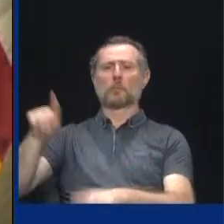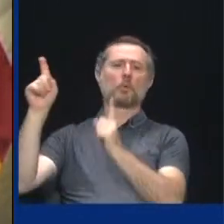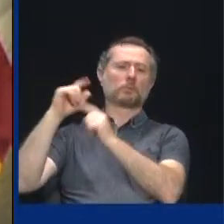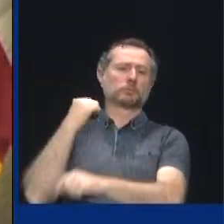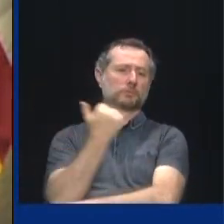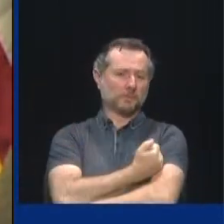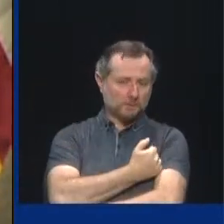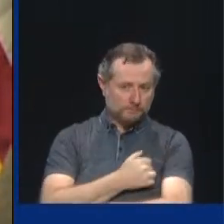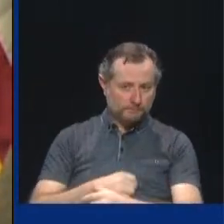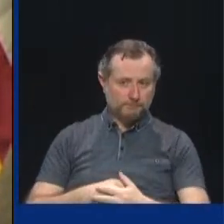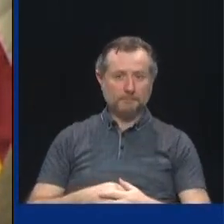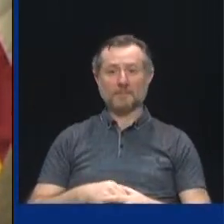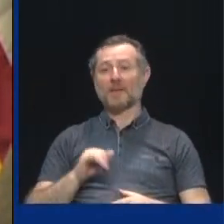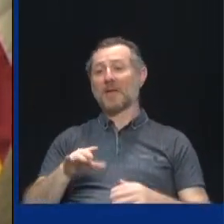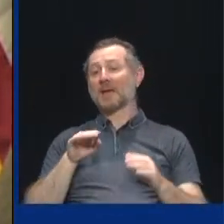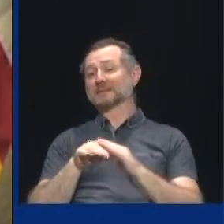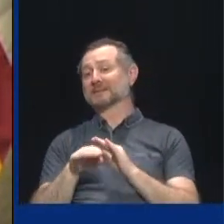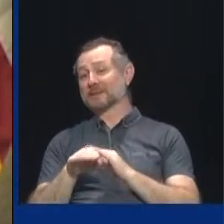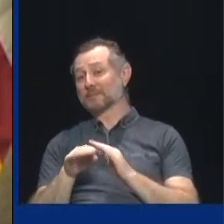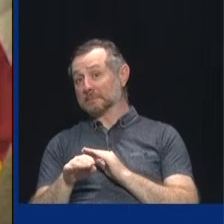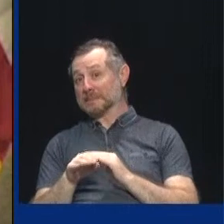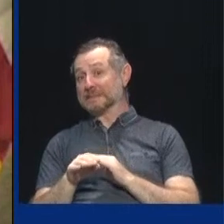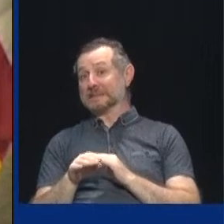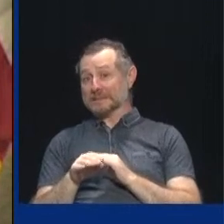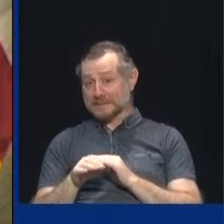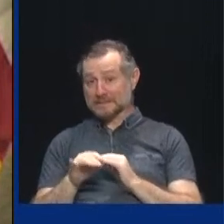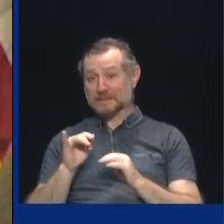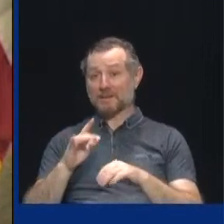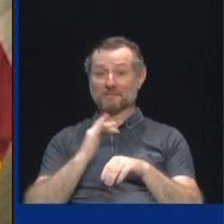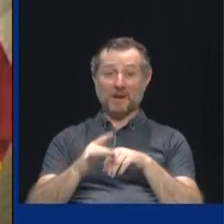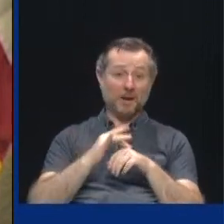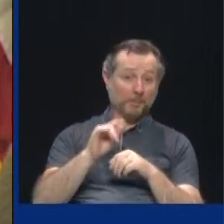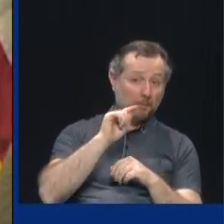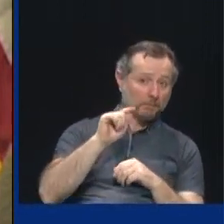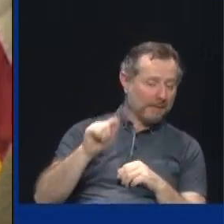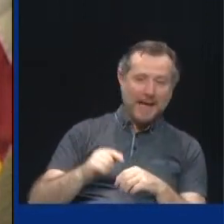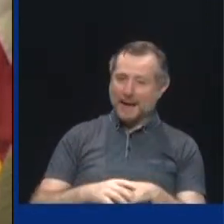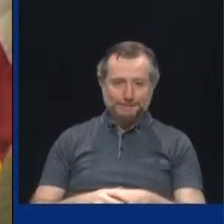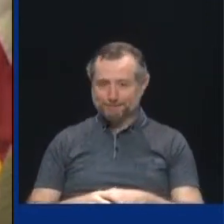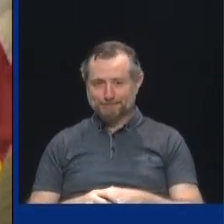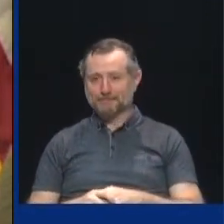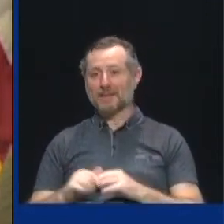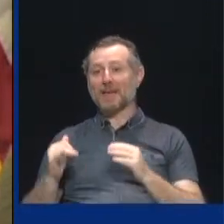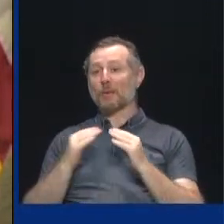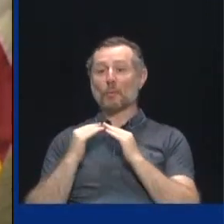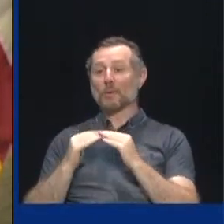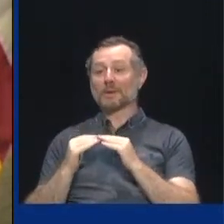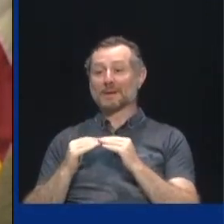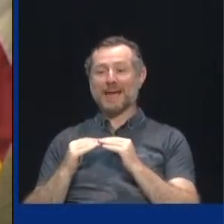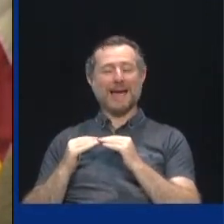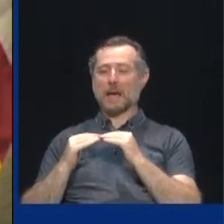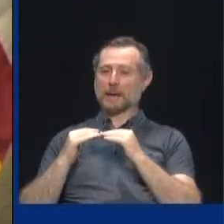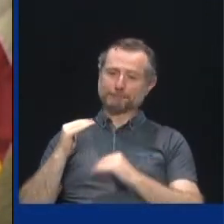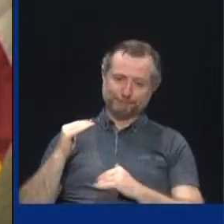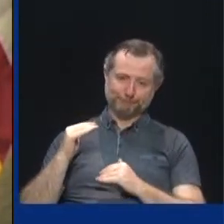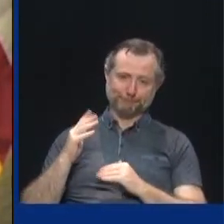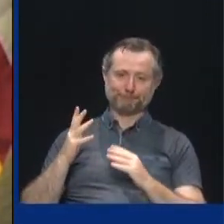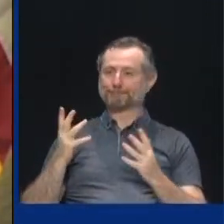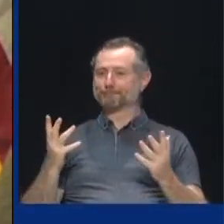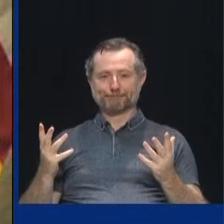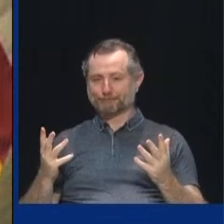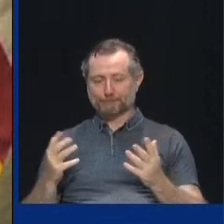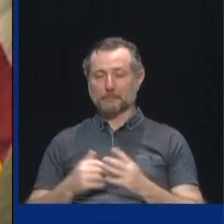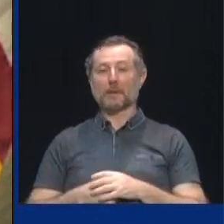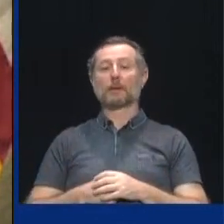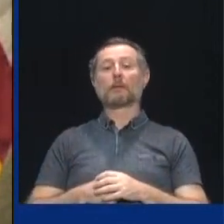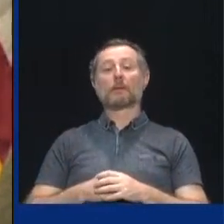But access is not about availability, and equity is not about equality. Access means shots administered